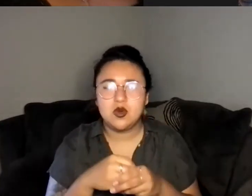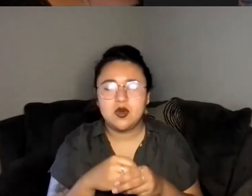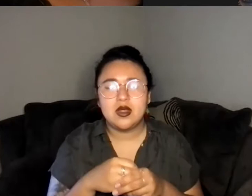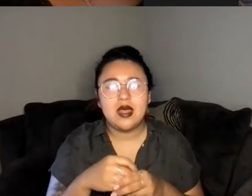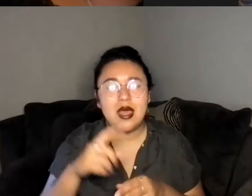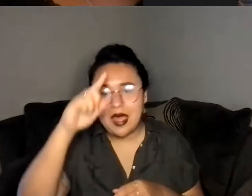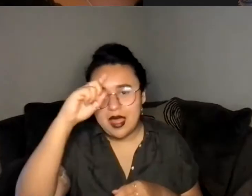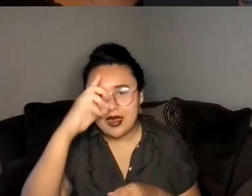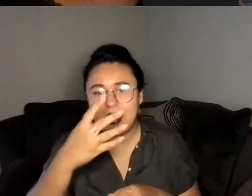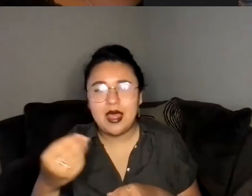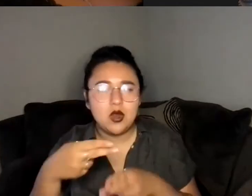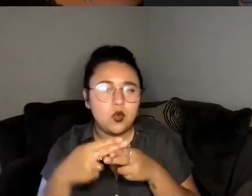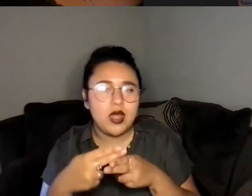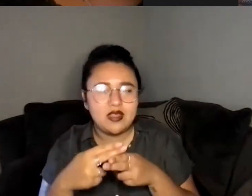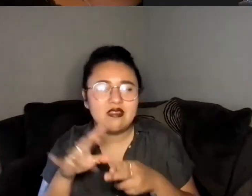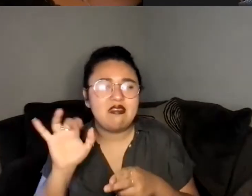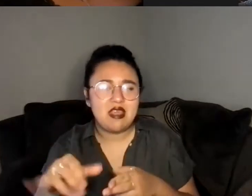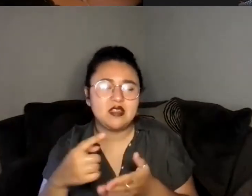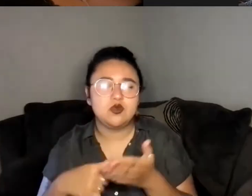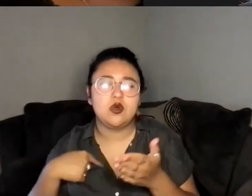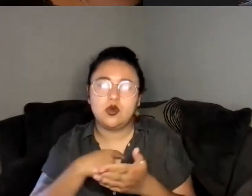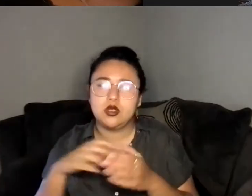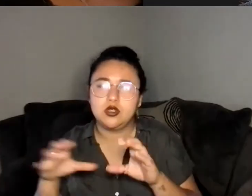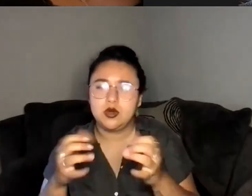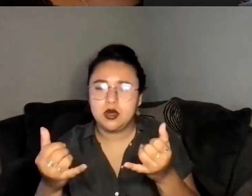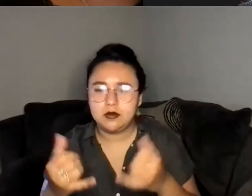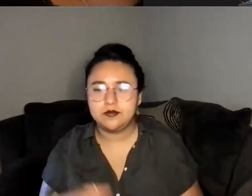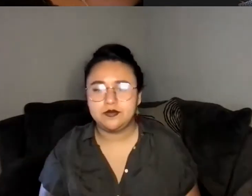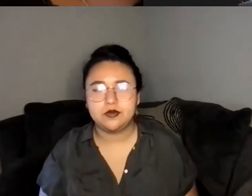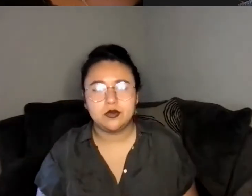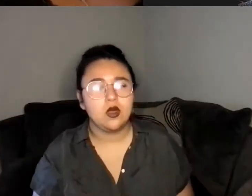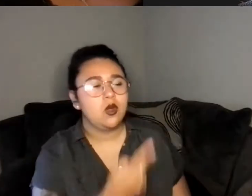now. One of the things I wanted to bring up is